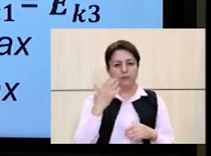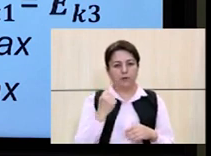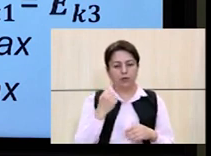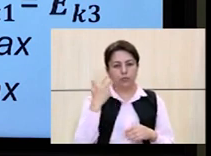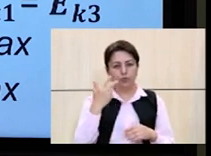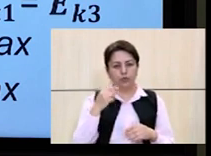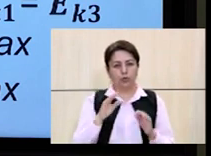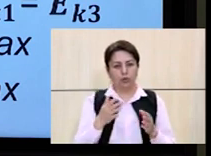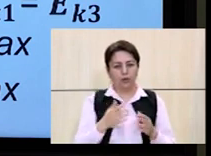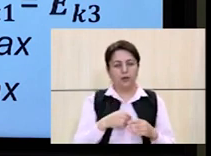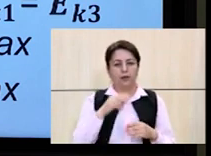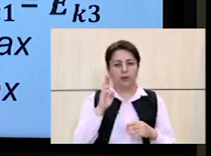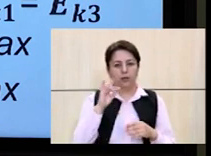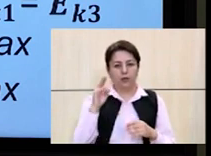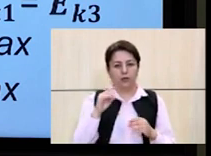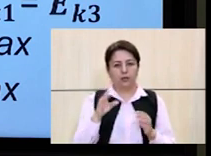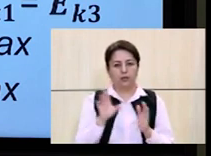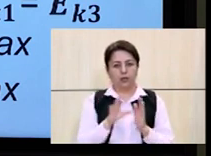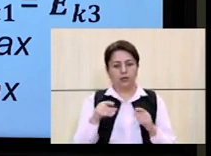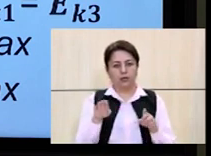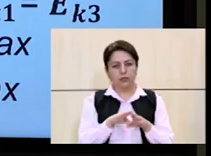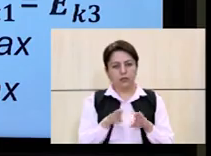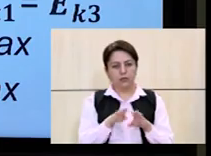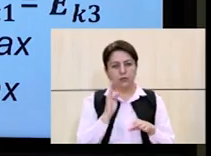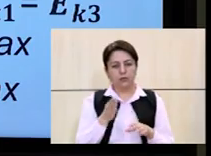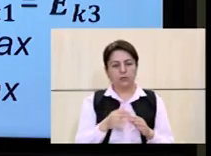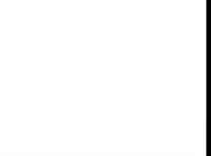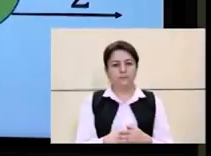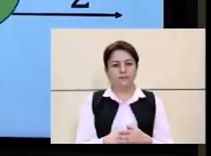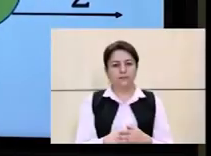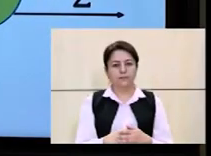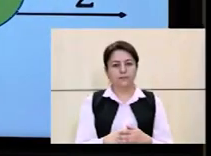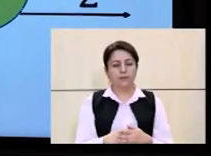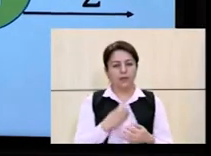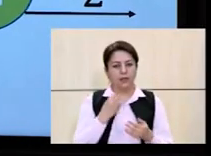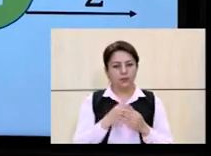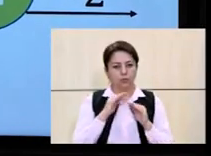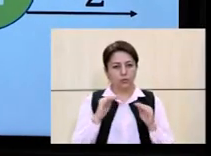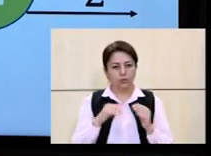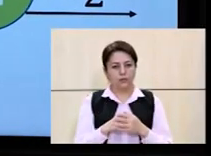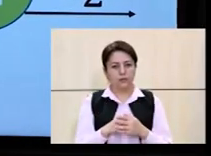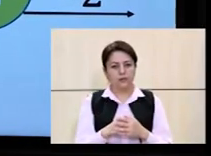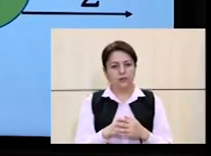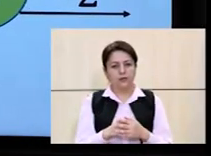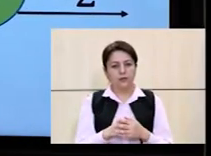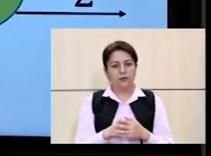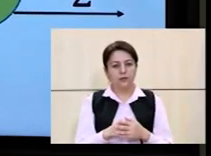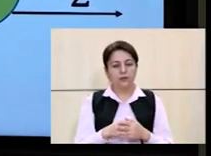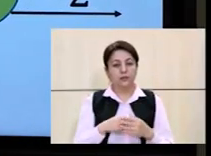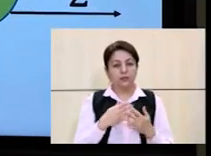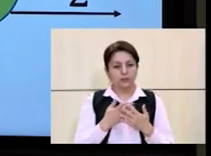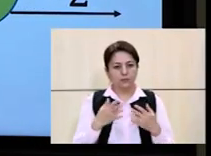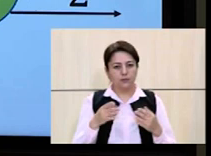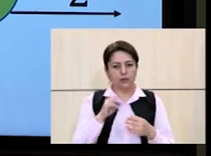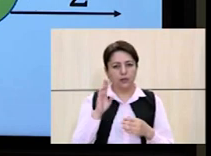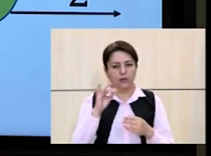esa kinetik energiyalar o'zaro teng bo'ladi. Aziz o'quvchilar, jismlarning